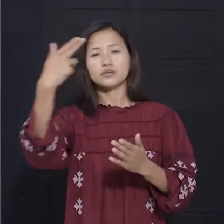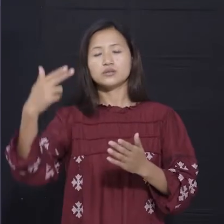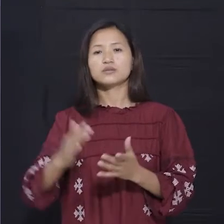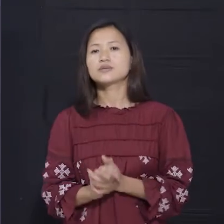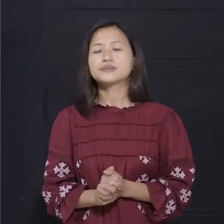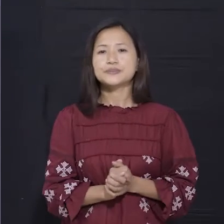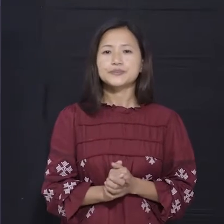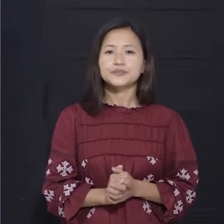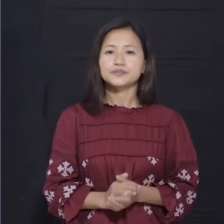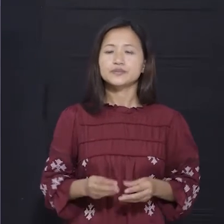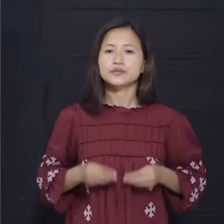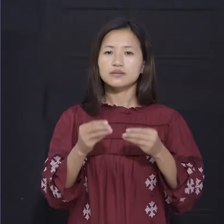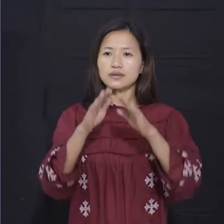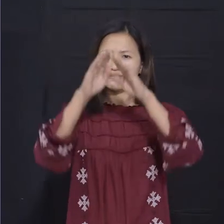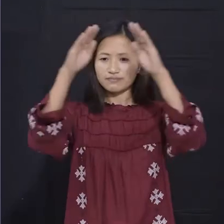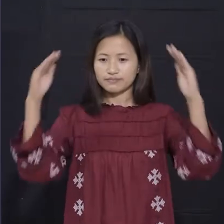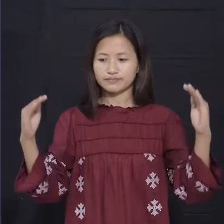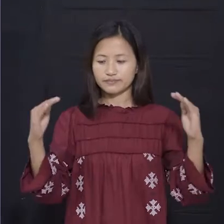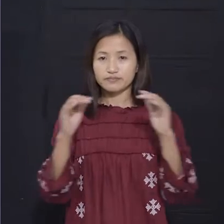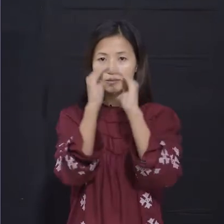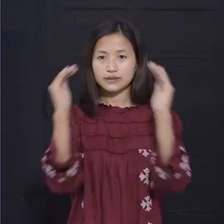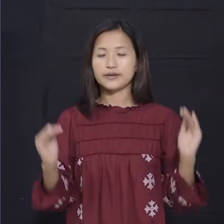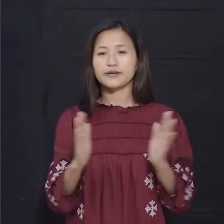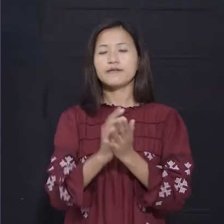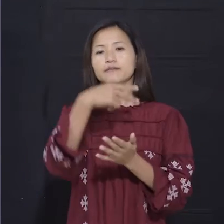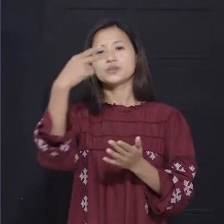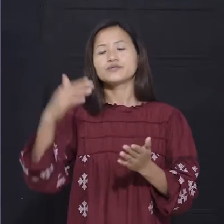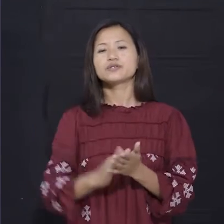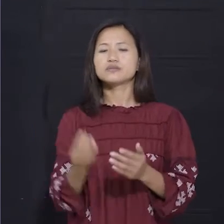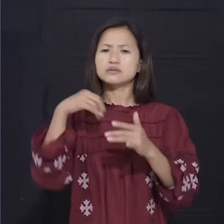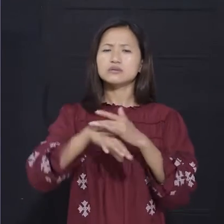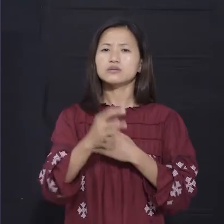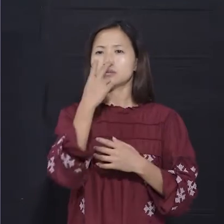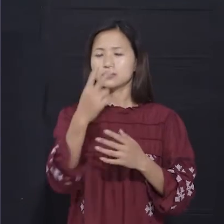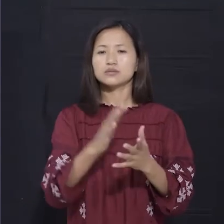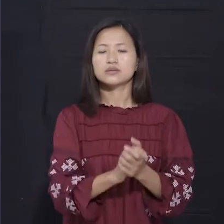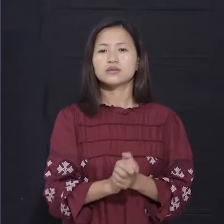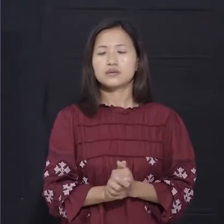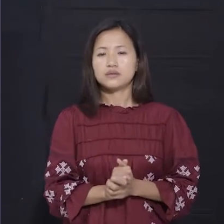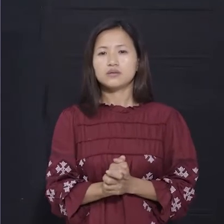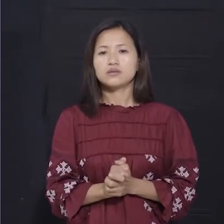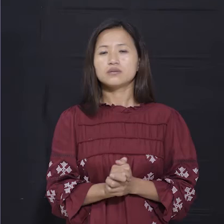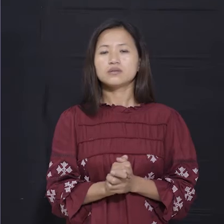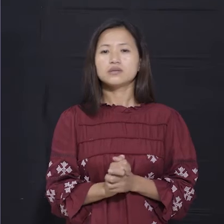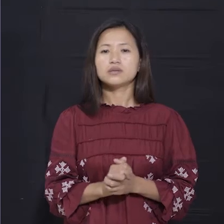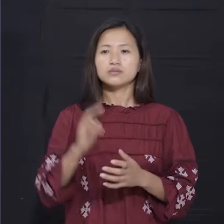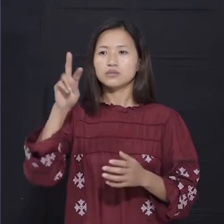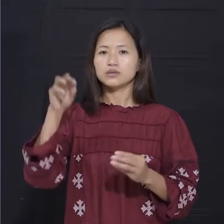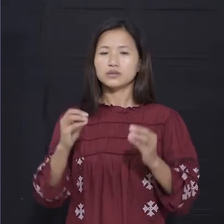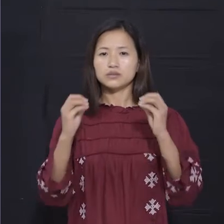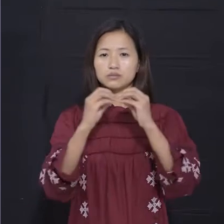the cave paintings, we can see that from the inscriptions. They have also made some